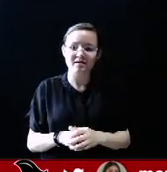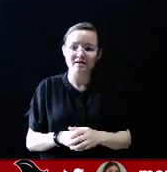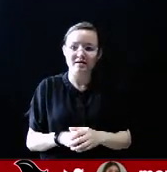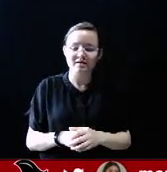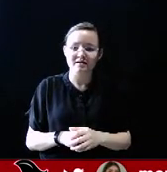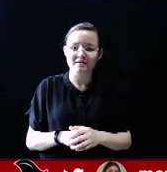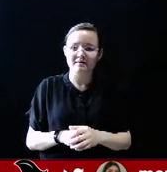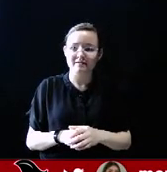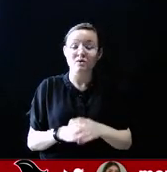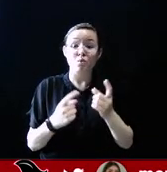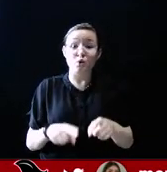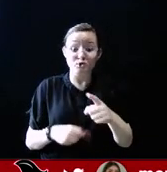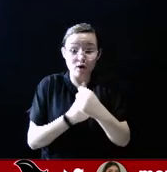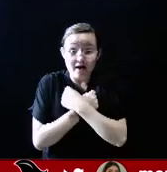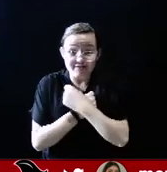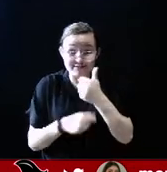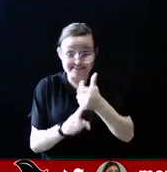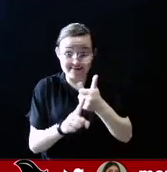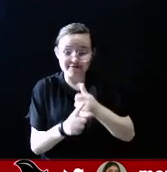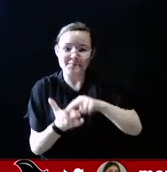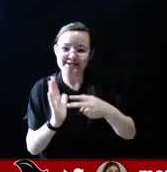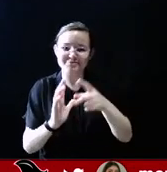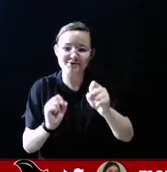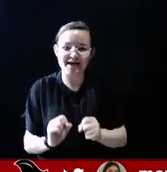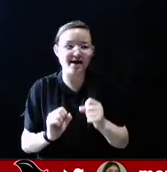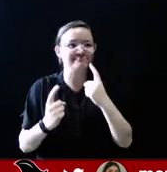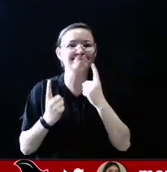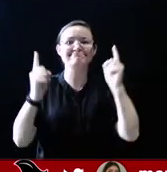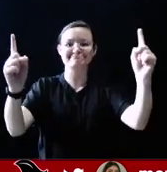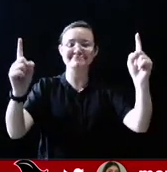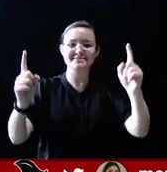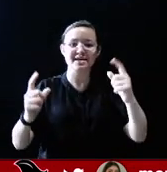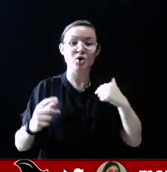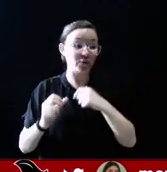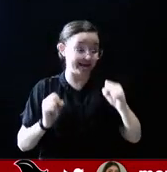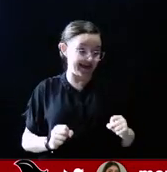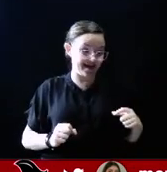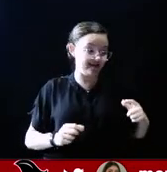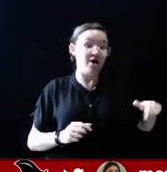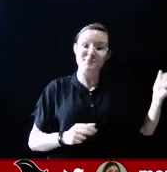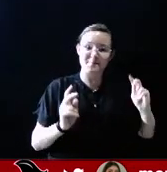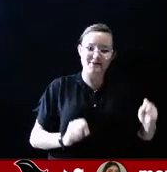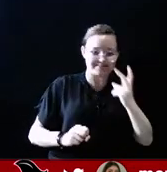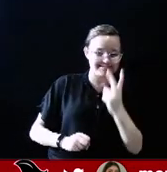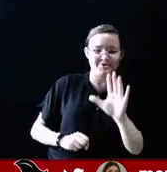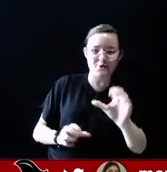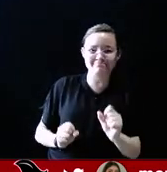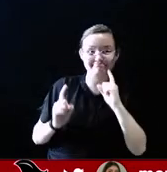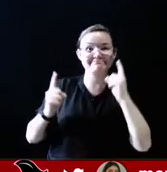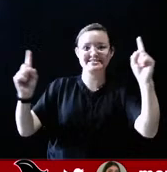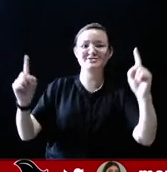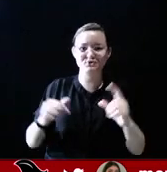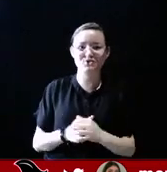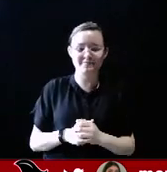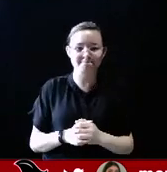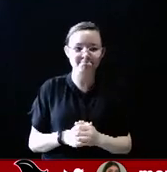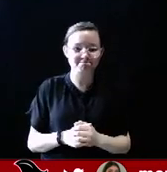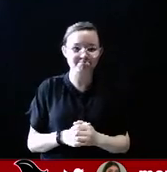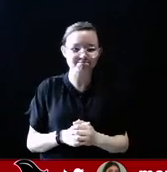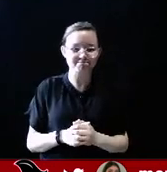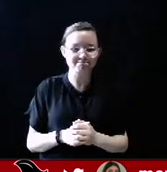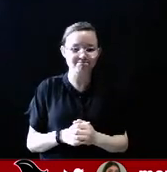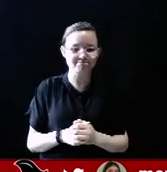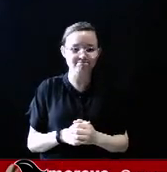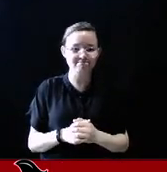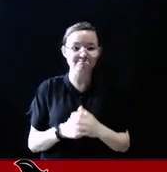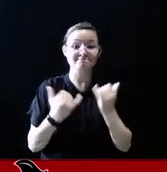that you may experience your full potential and allow us to see your full potential. On that note, I will leave you with a little quote from